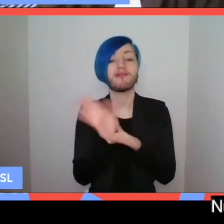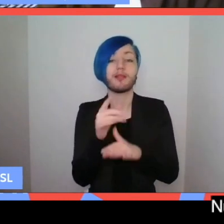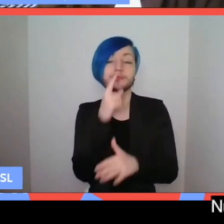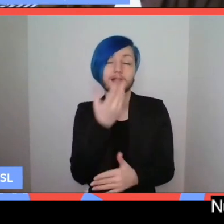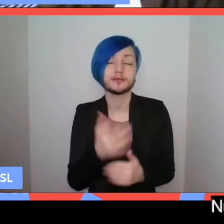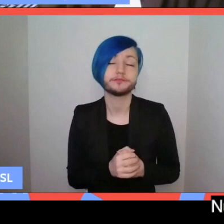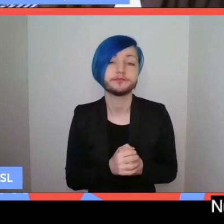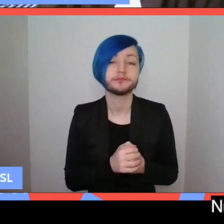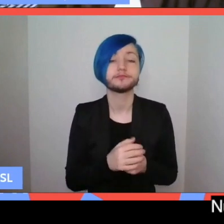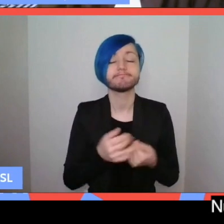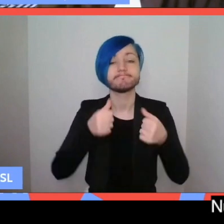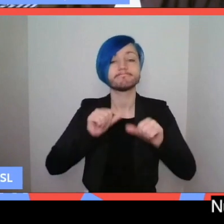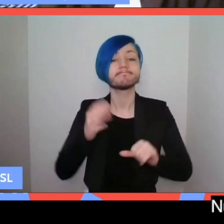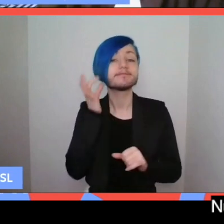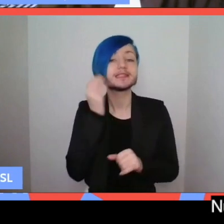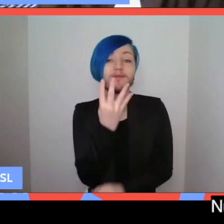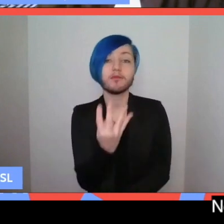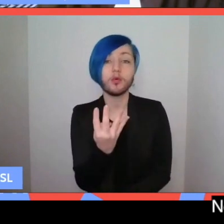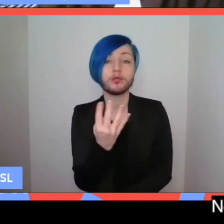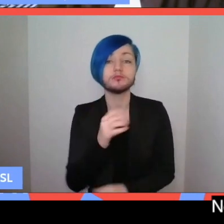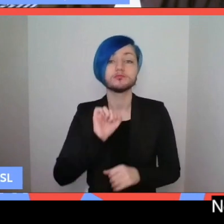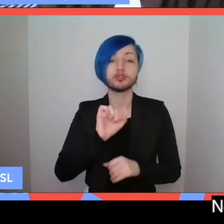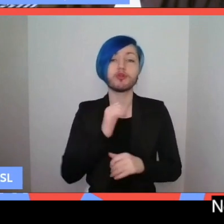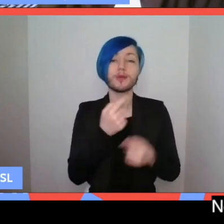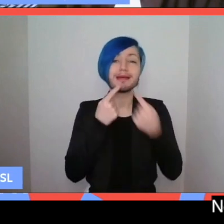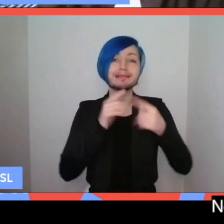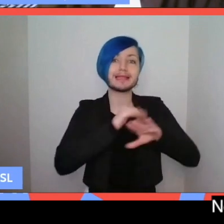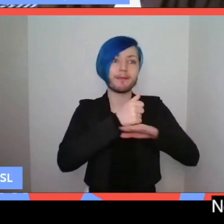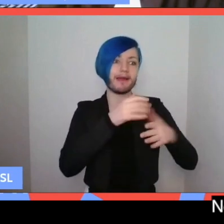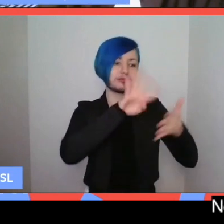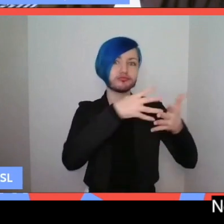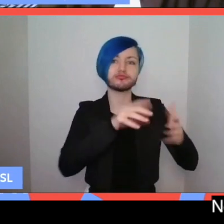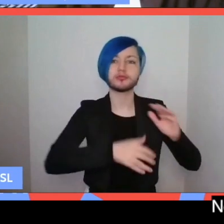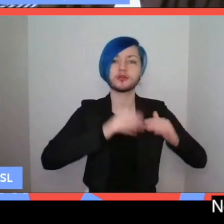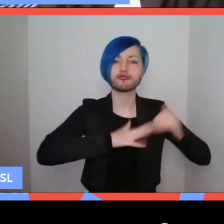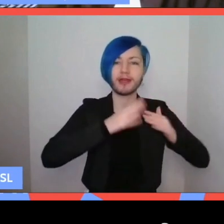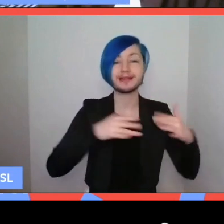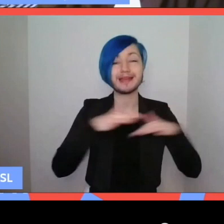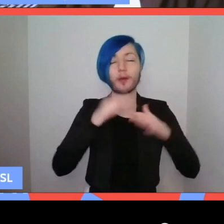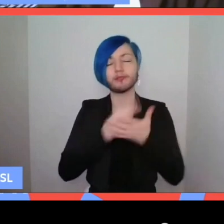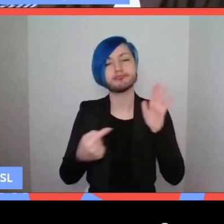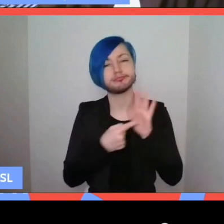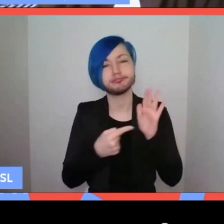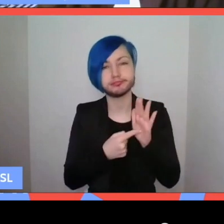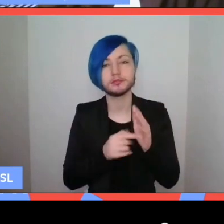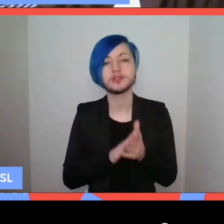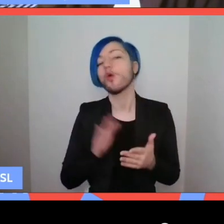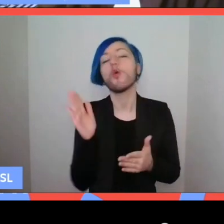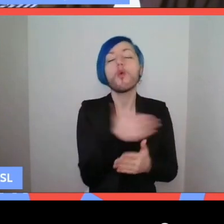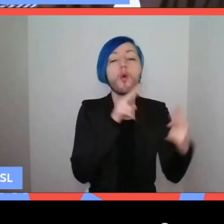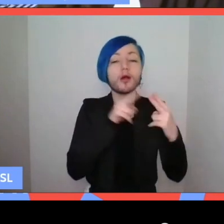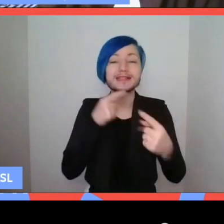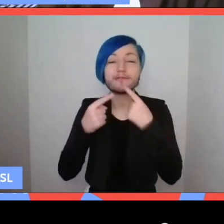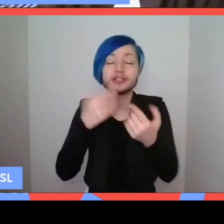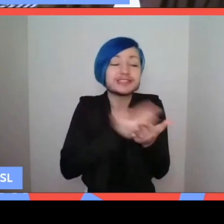Number 4 would be to create your own database. Networking is a vital part of being a journalist. Save every single contact you